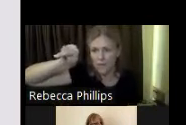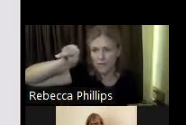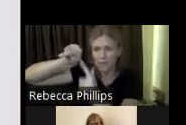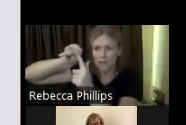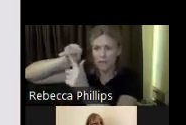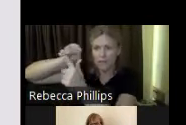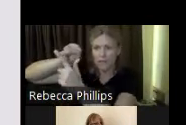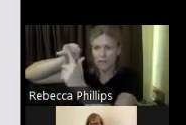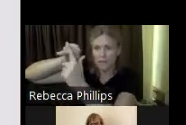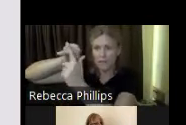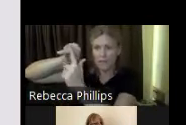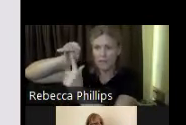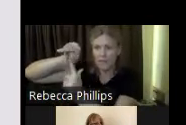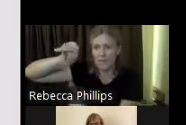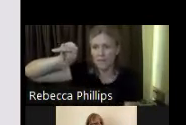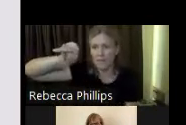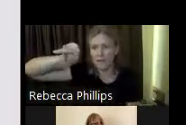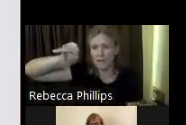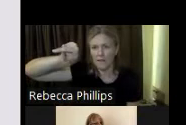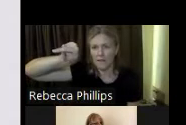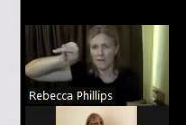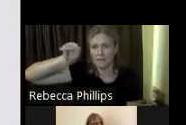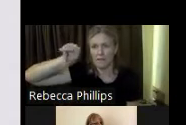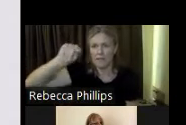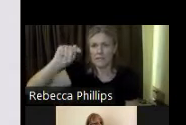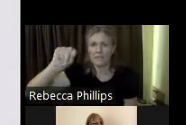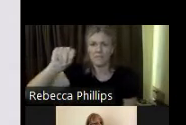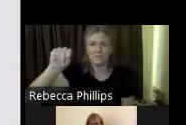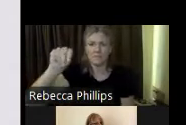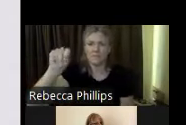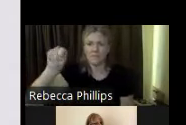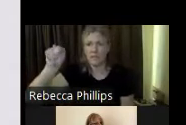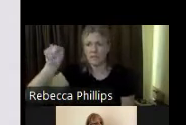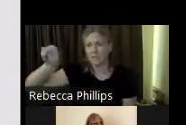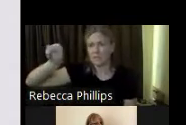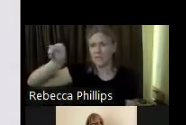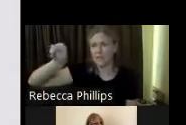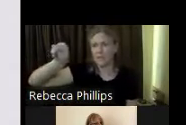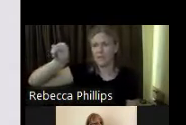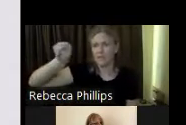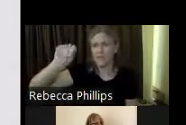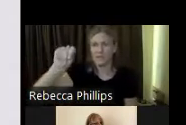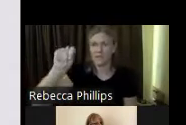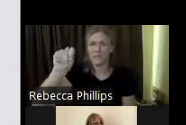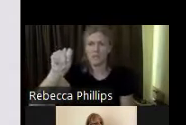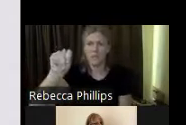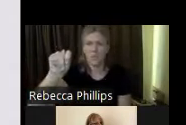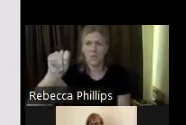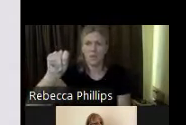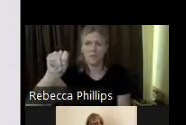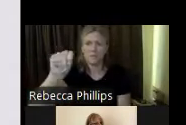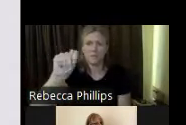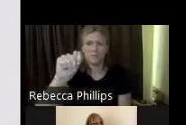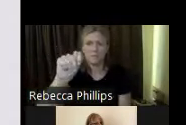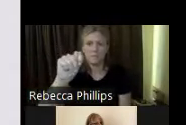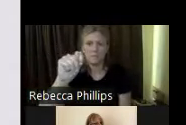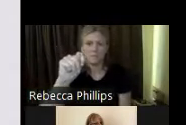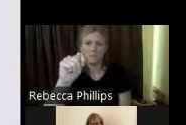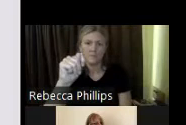finger and then your thumb, like to make a T. So you just have it closed like that, so T.